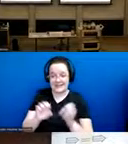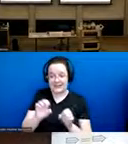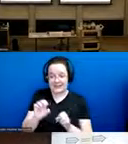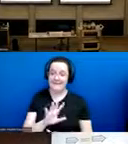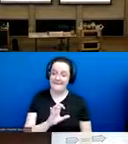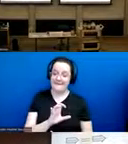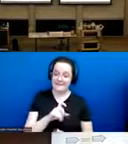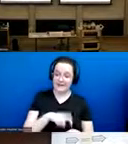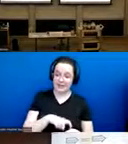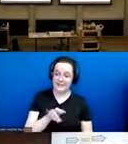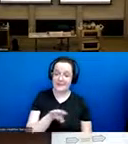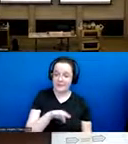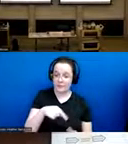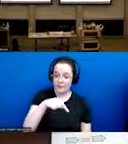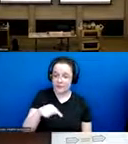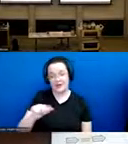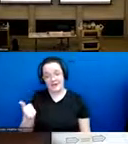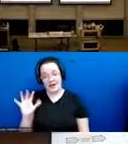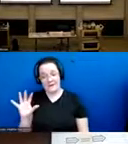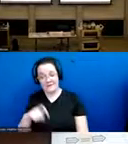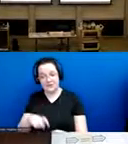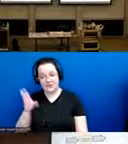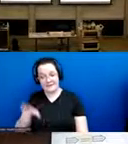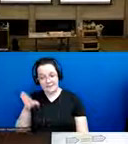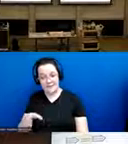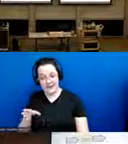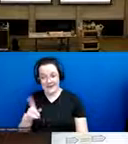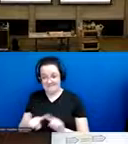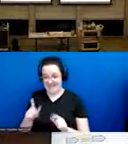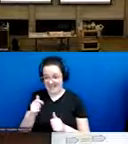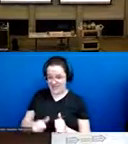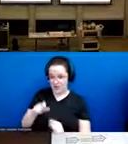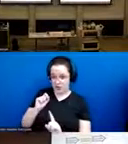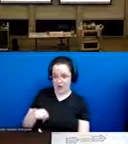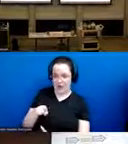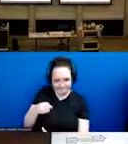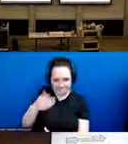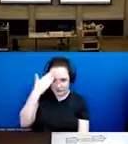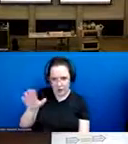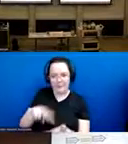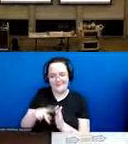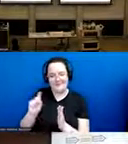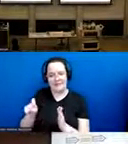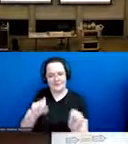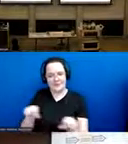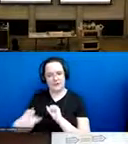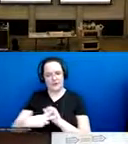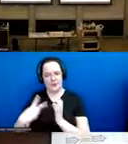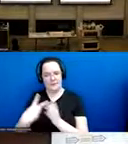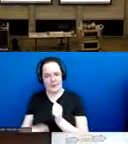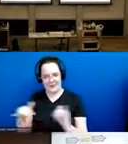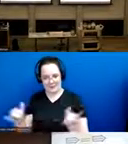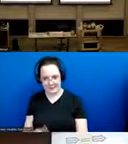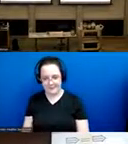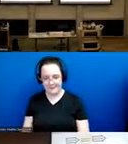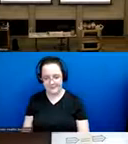other 500 times it will be vertically polarized, but you don't know in a shot-by-shot basis, so you have to be able to store both at the same time, right? So then by